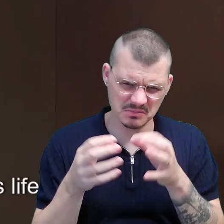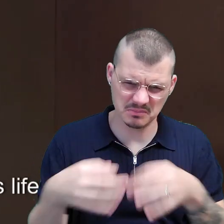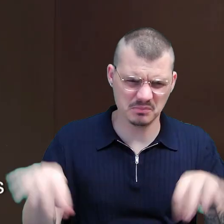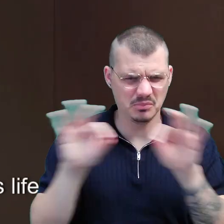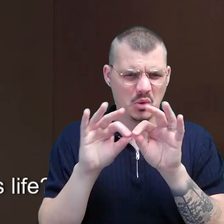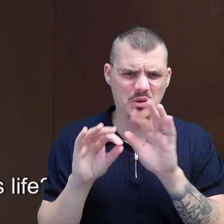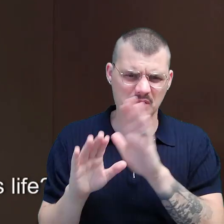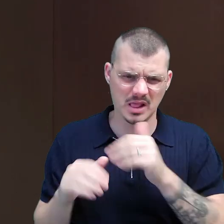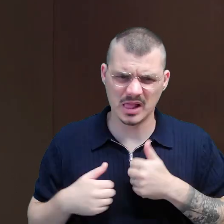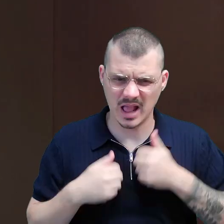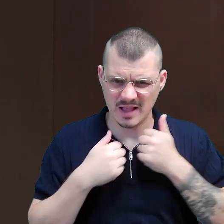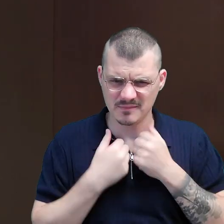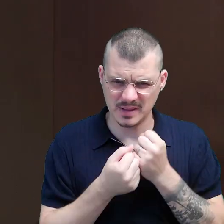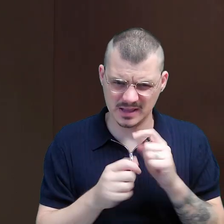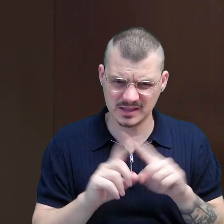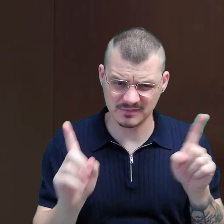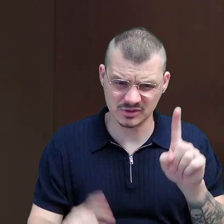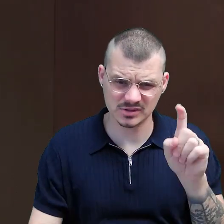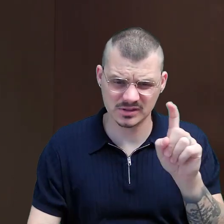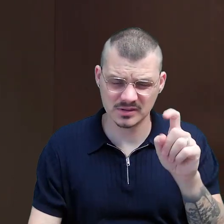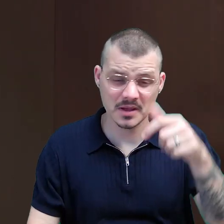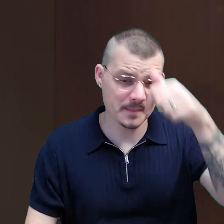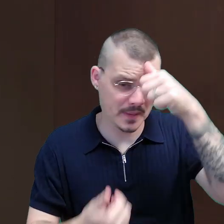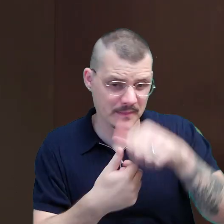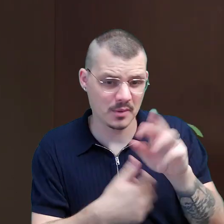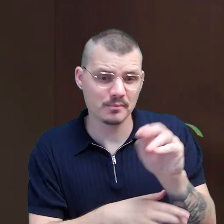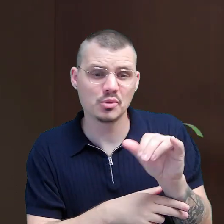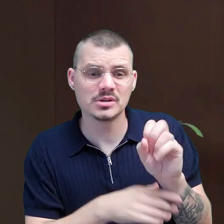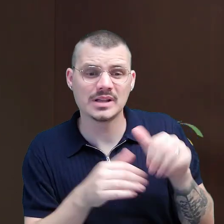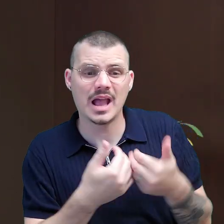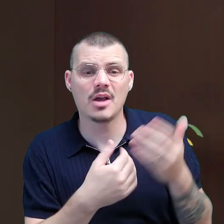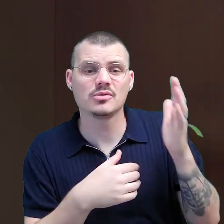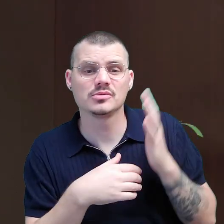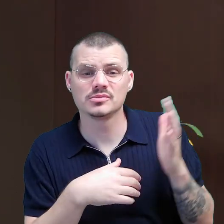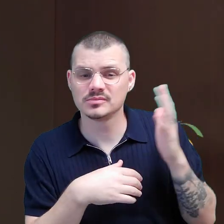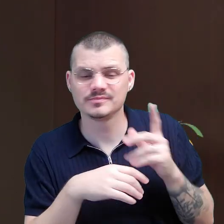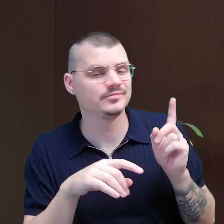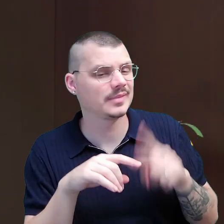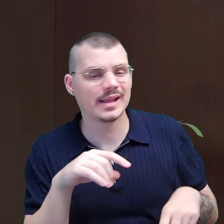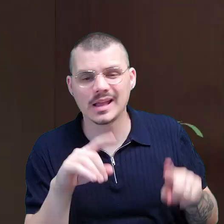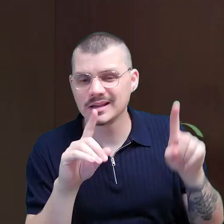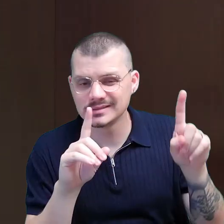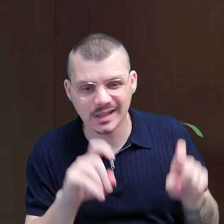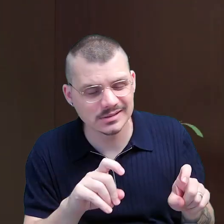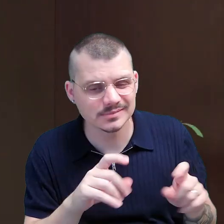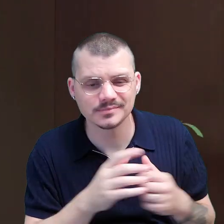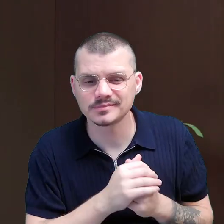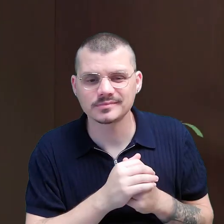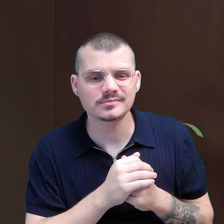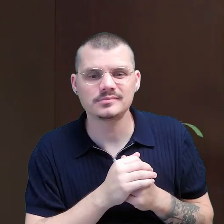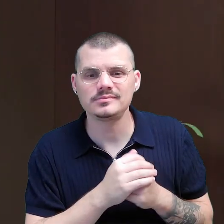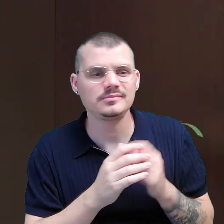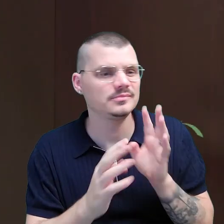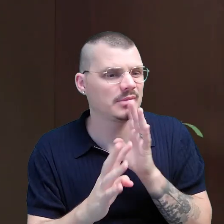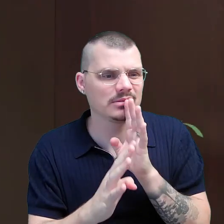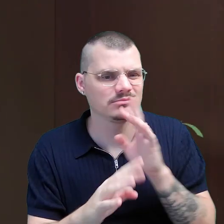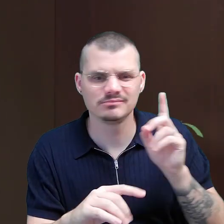in a person's life? Remember how Marissa was. Untestable,